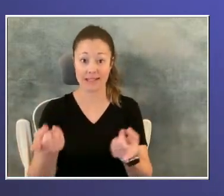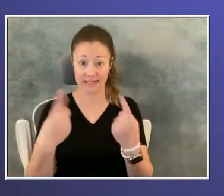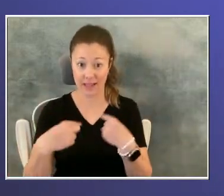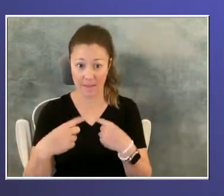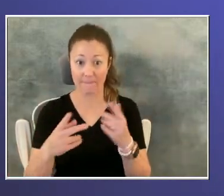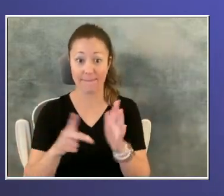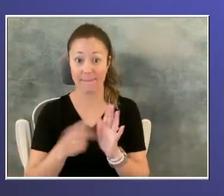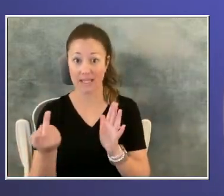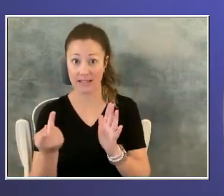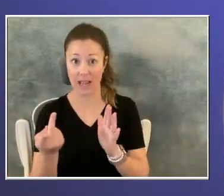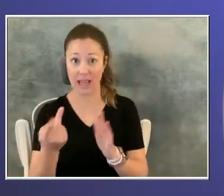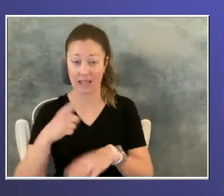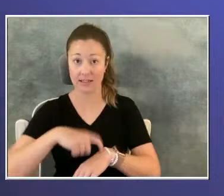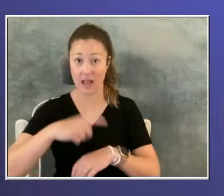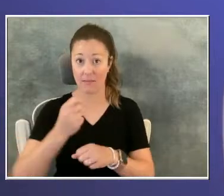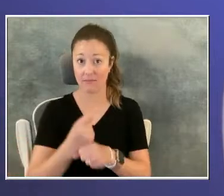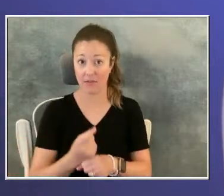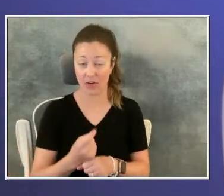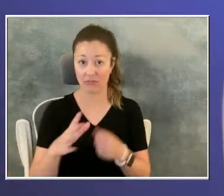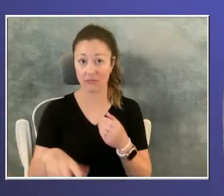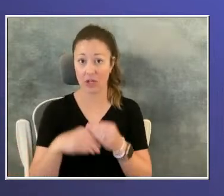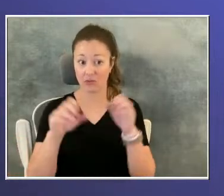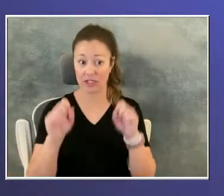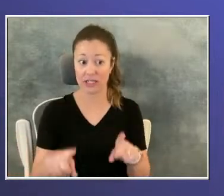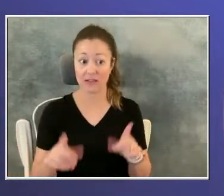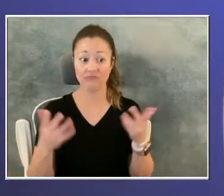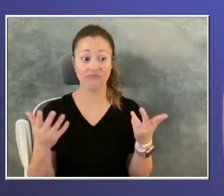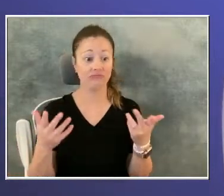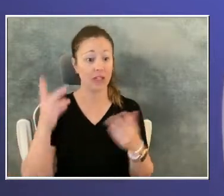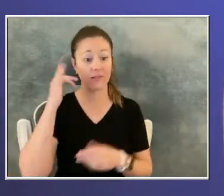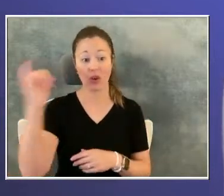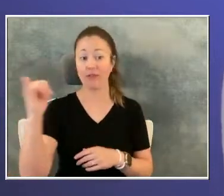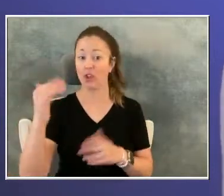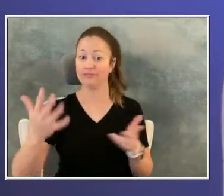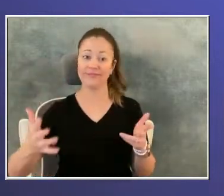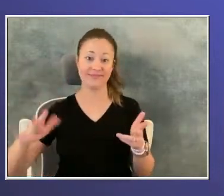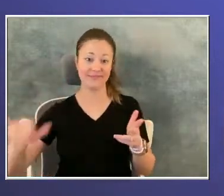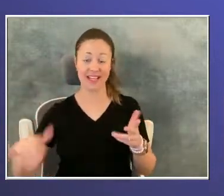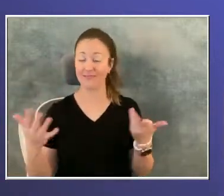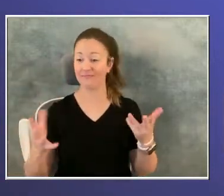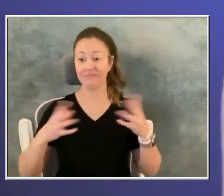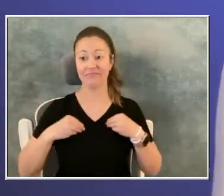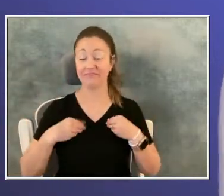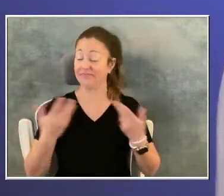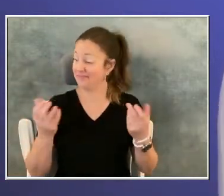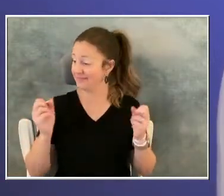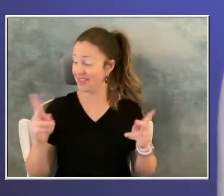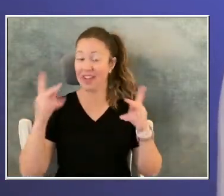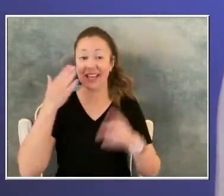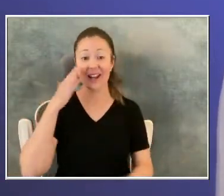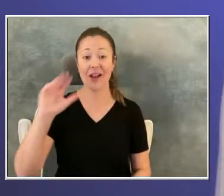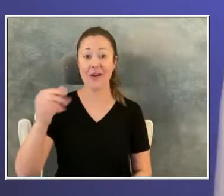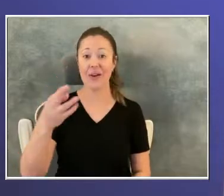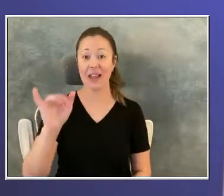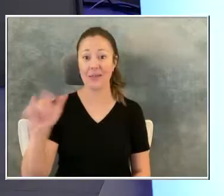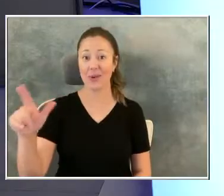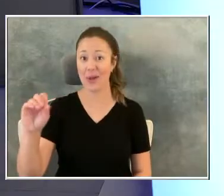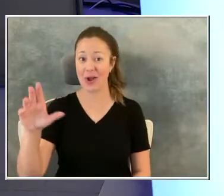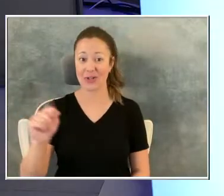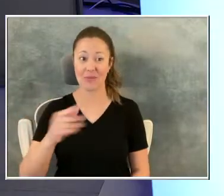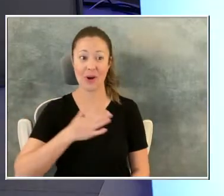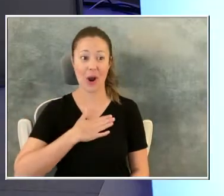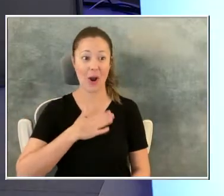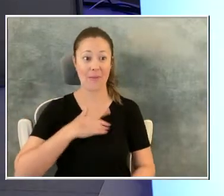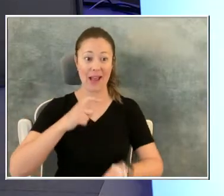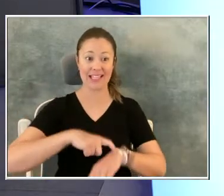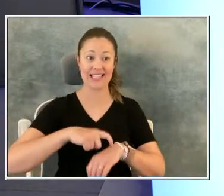extra testing every year. And you're just going to have to do it forever. And that's just the way it's going to have to be. And so now I know April and October are my you have one times date. that